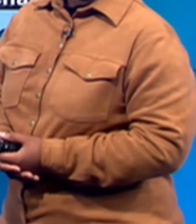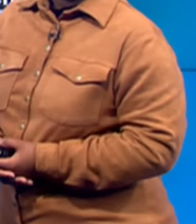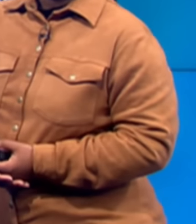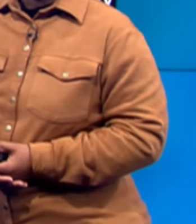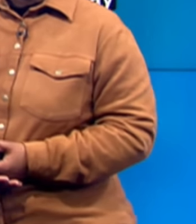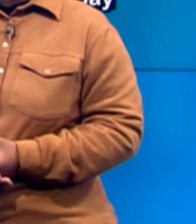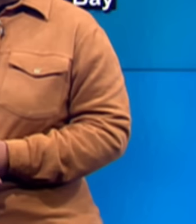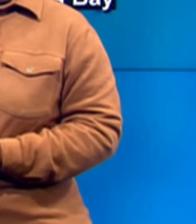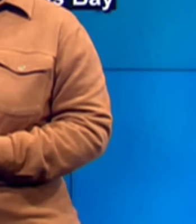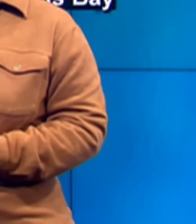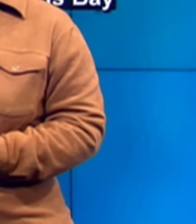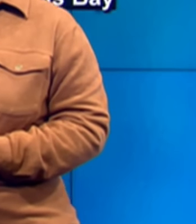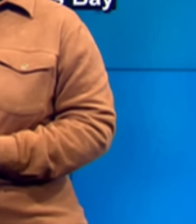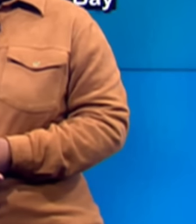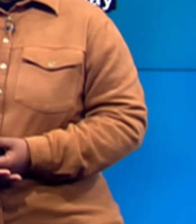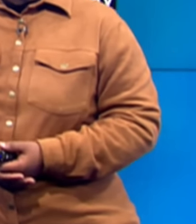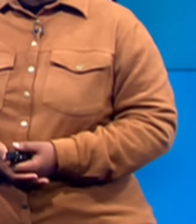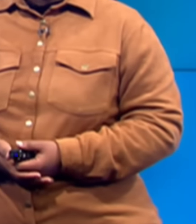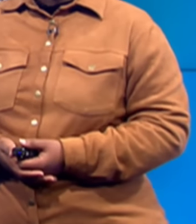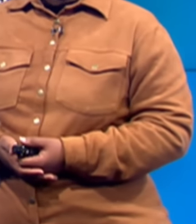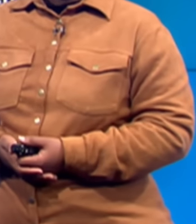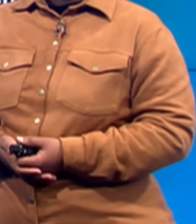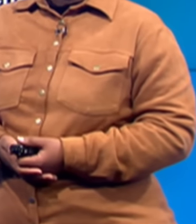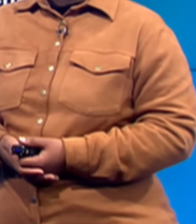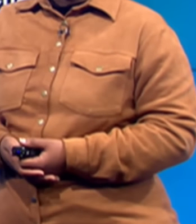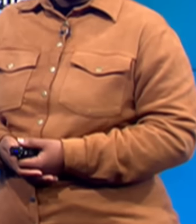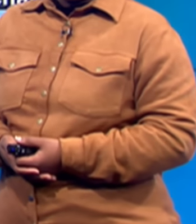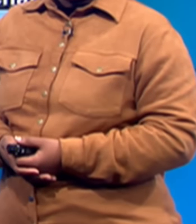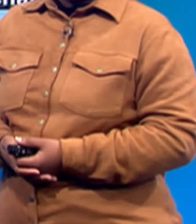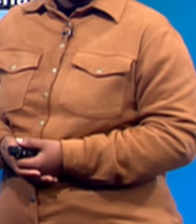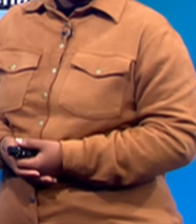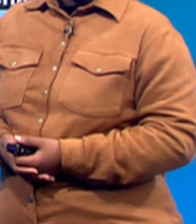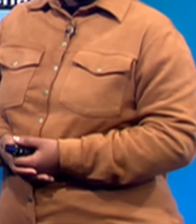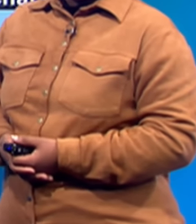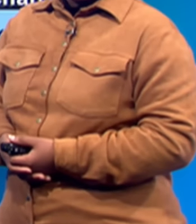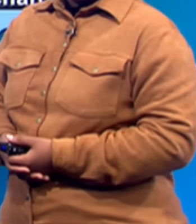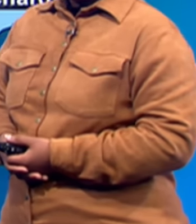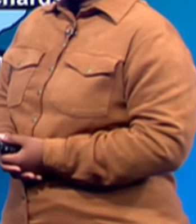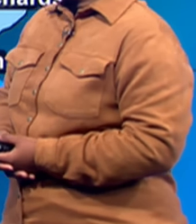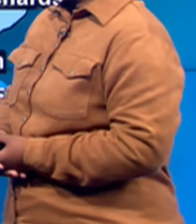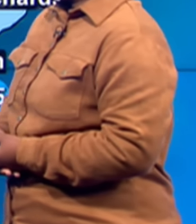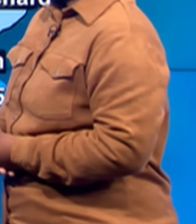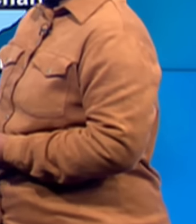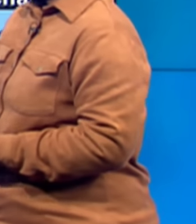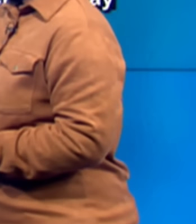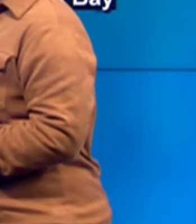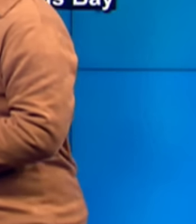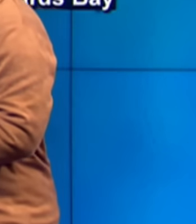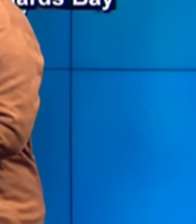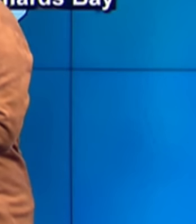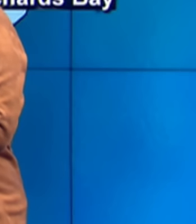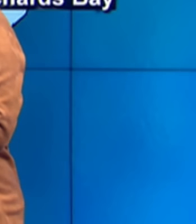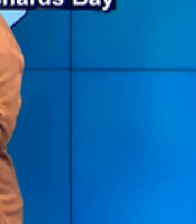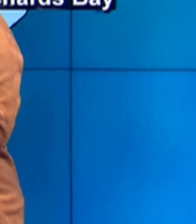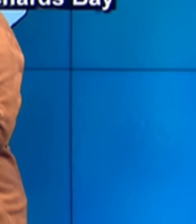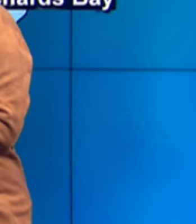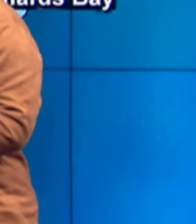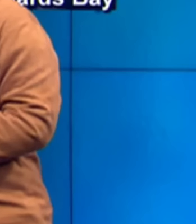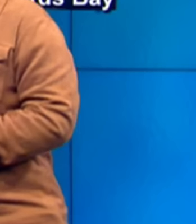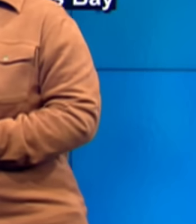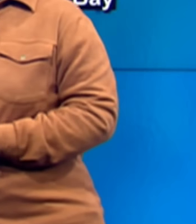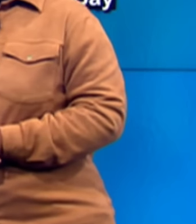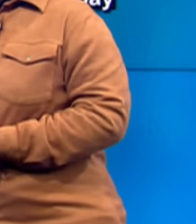kwa province ya ka KwaZulu-Natal teng go tla itemogela pula ka di% di le 13 re lebelle mo tsatsing la ka moso teng pula e ya tswela ka di%